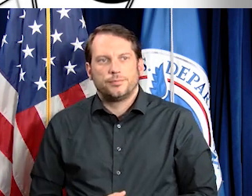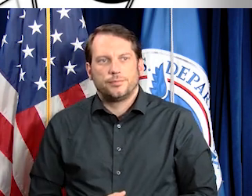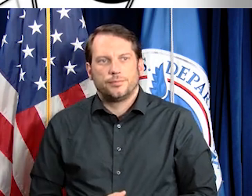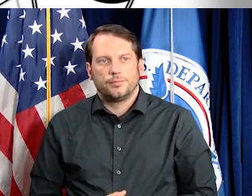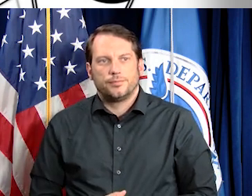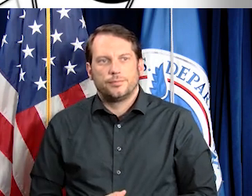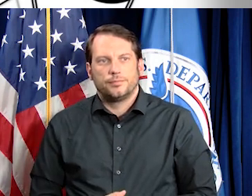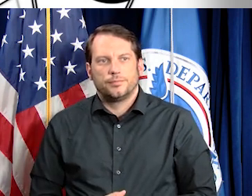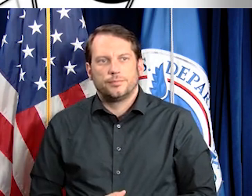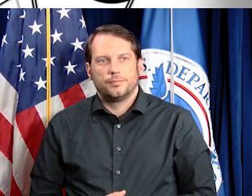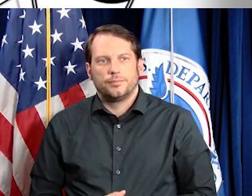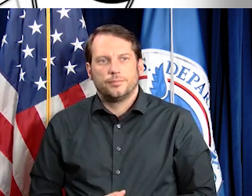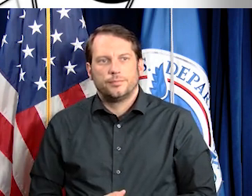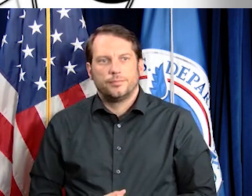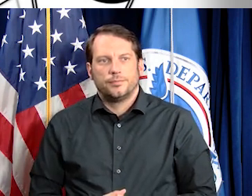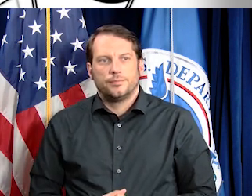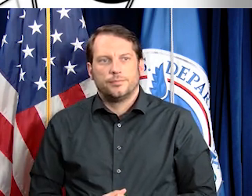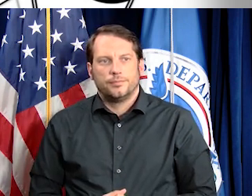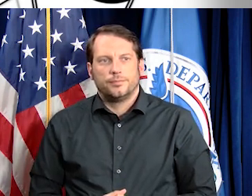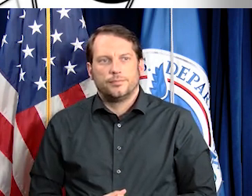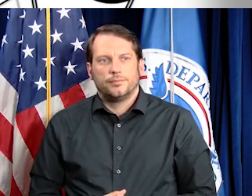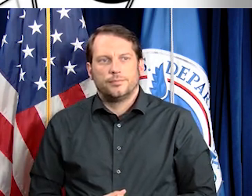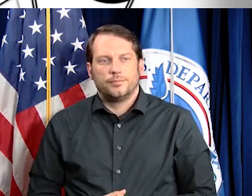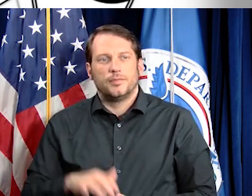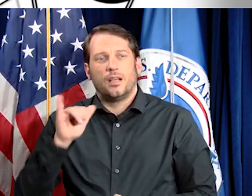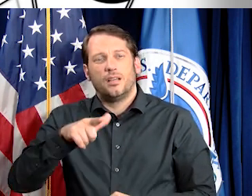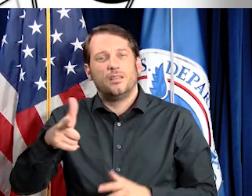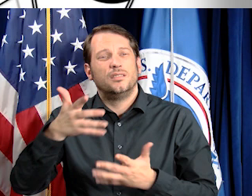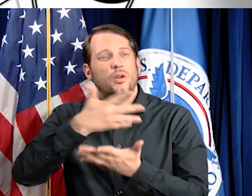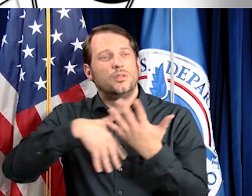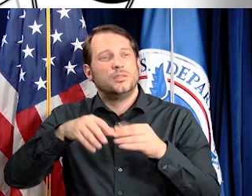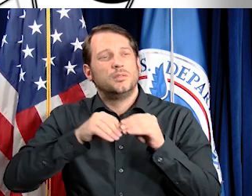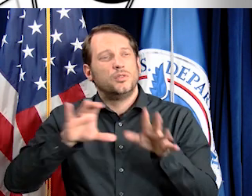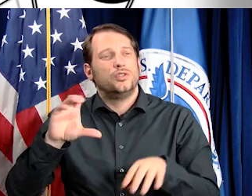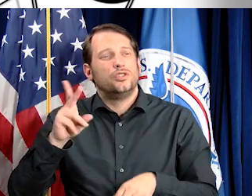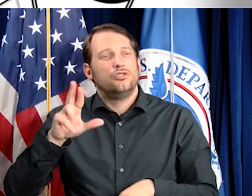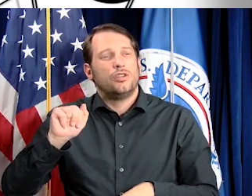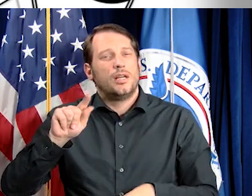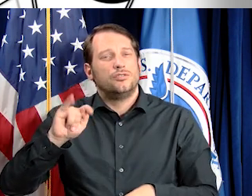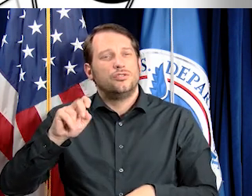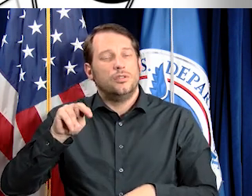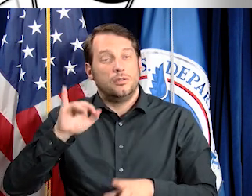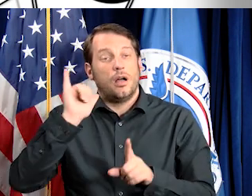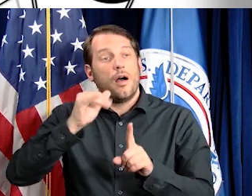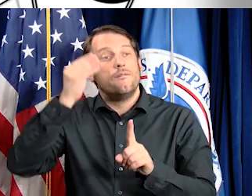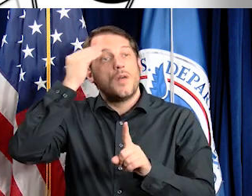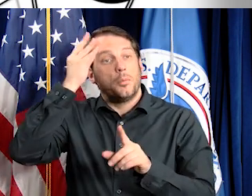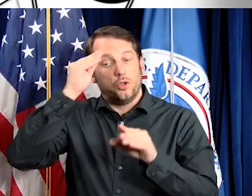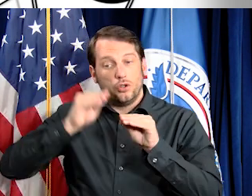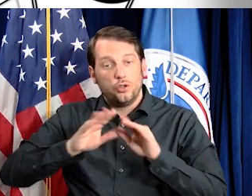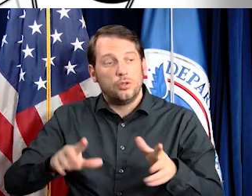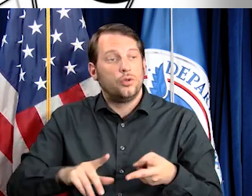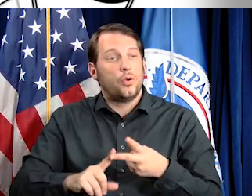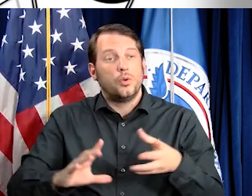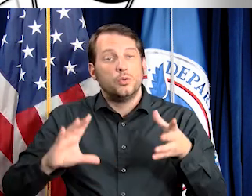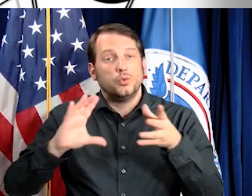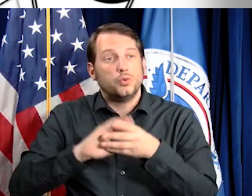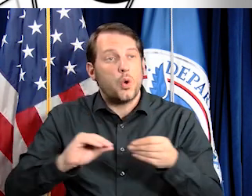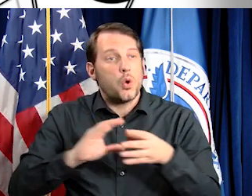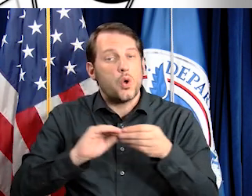kinds of activities: collecting, editing, verifying, vetting that data, organizing it, telling it into a story or a way that